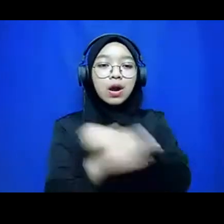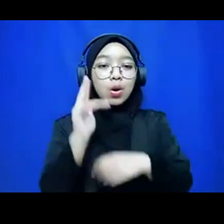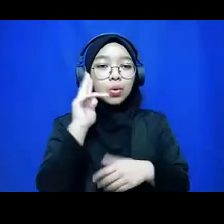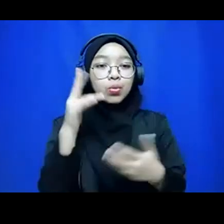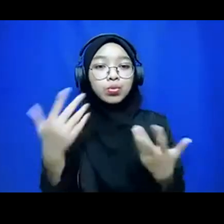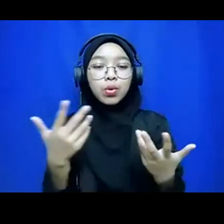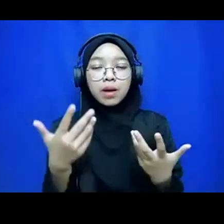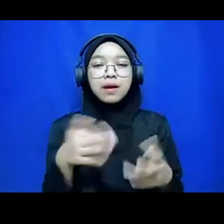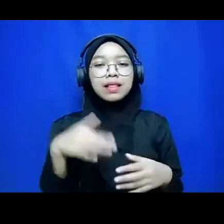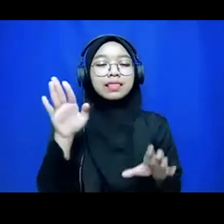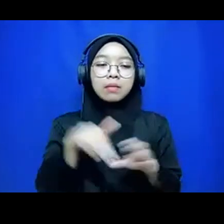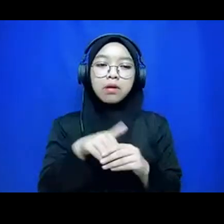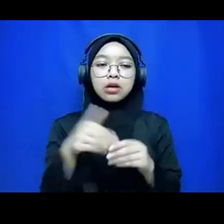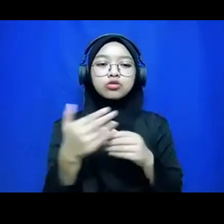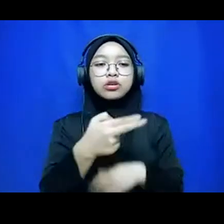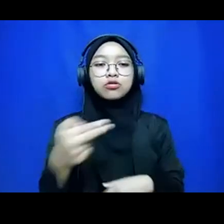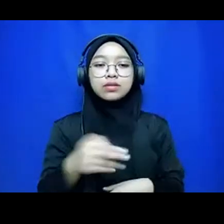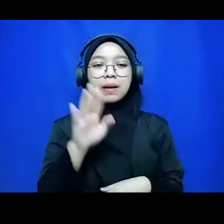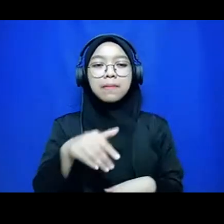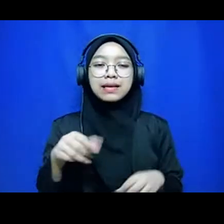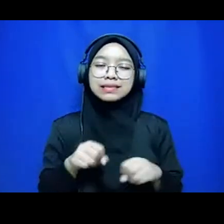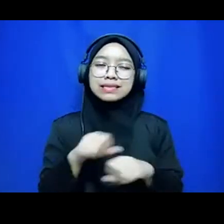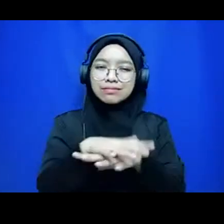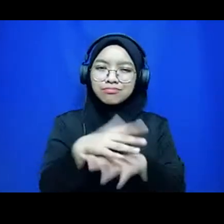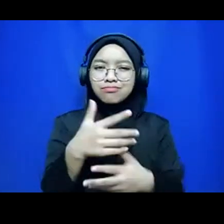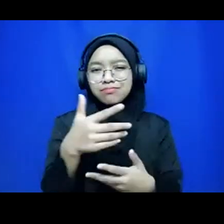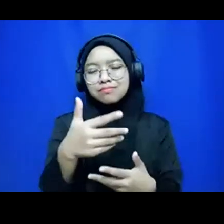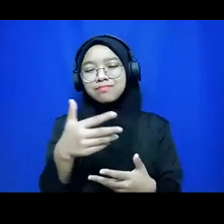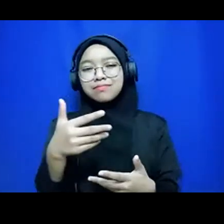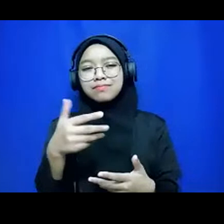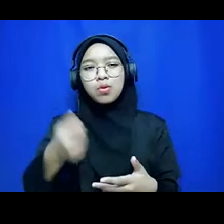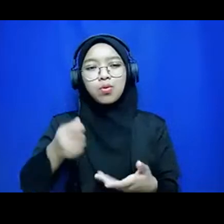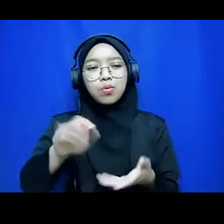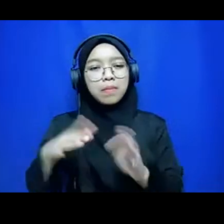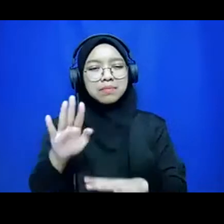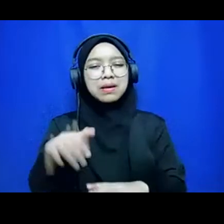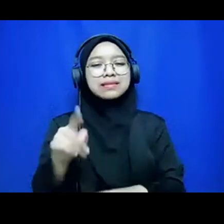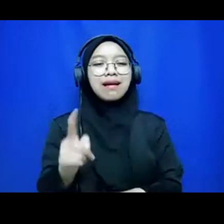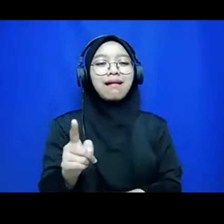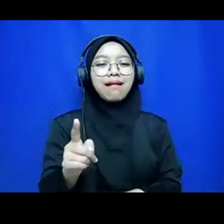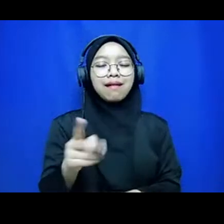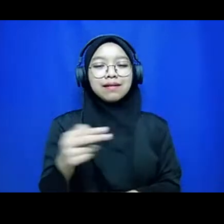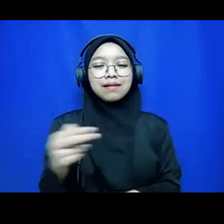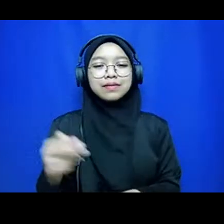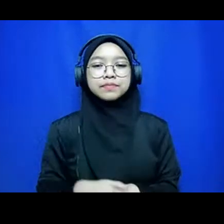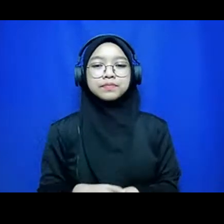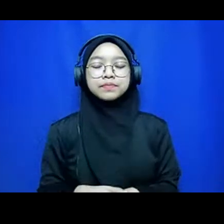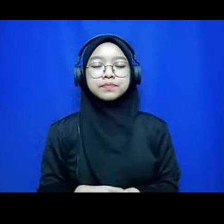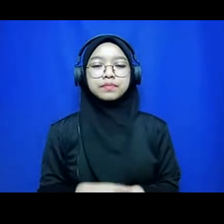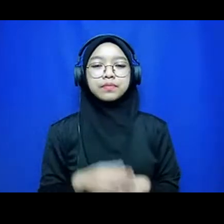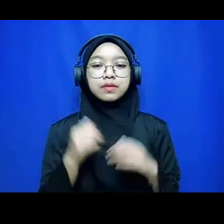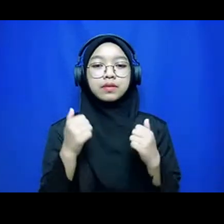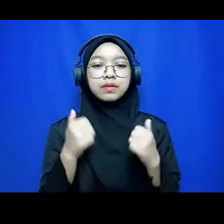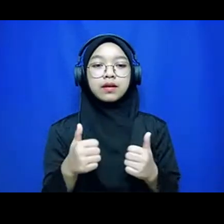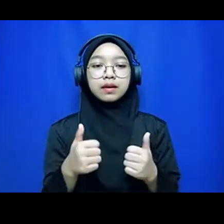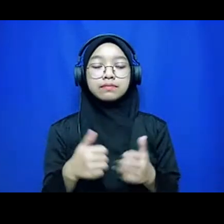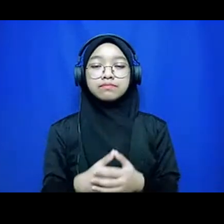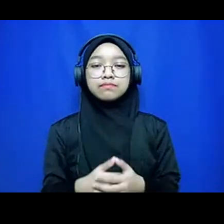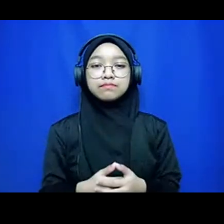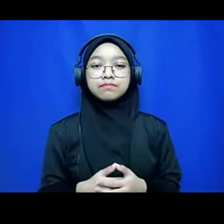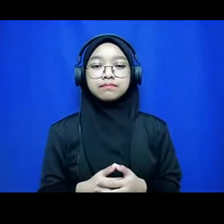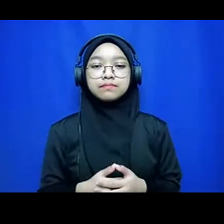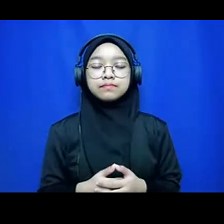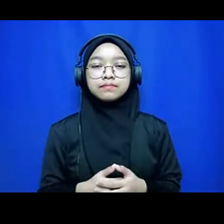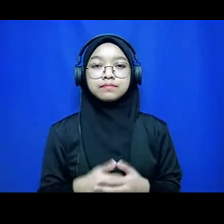the death penalty. Okay, all right, maybe we should continue